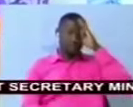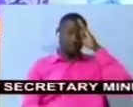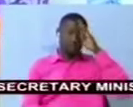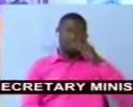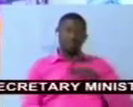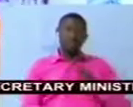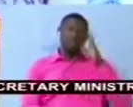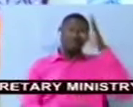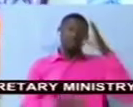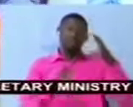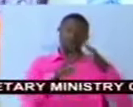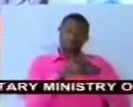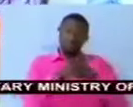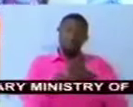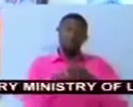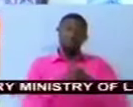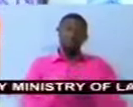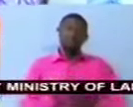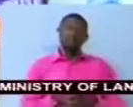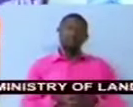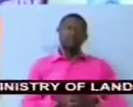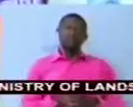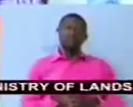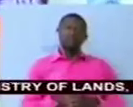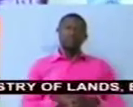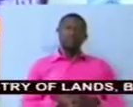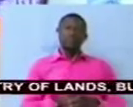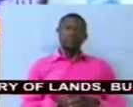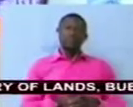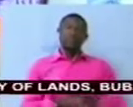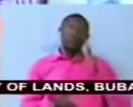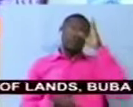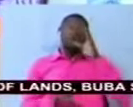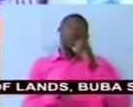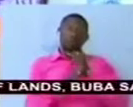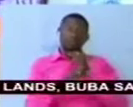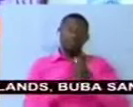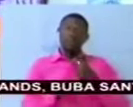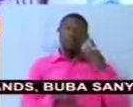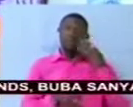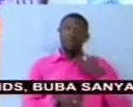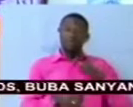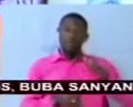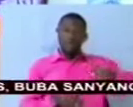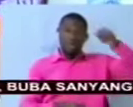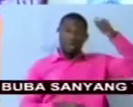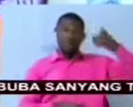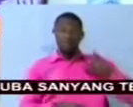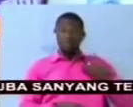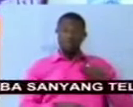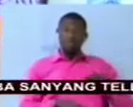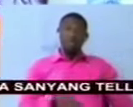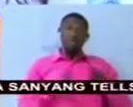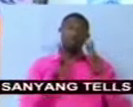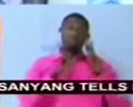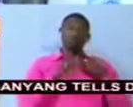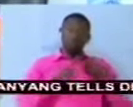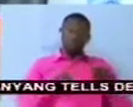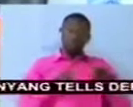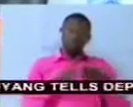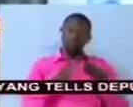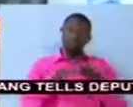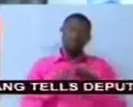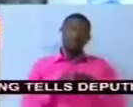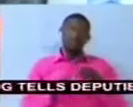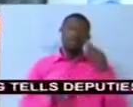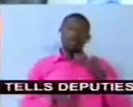them yalla meema bu mag ni joge mag ñom la god help me with when the elders are up I am with them bu xalé jogé mak